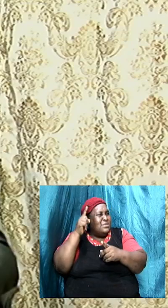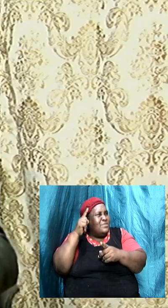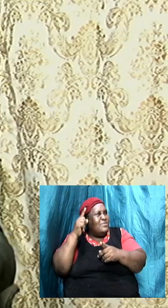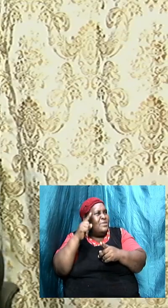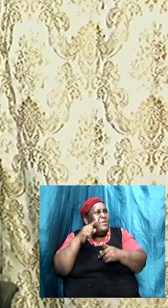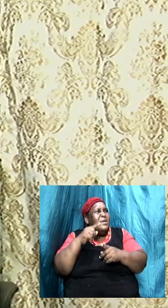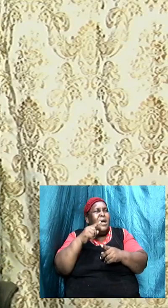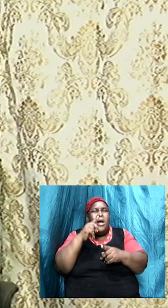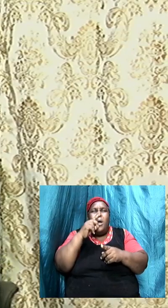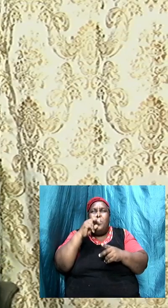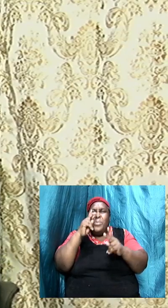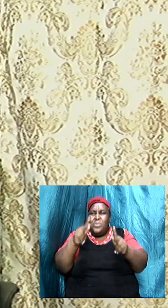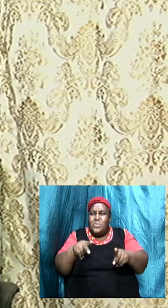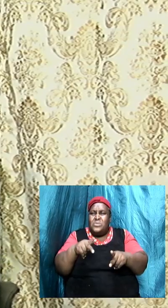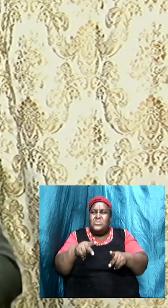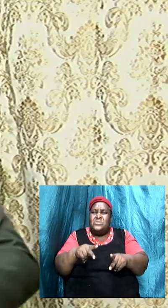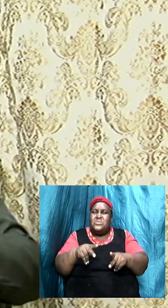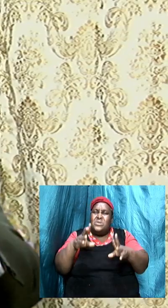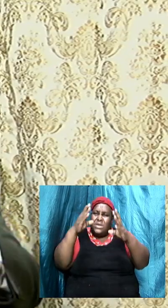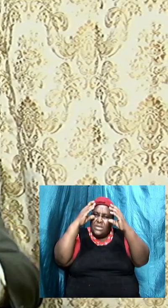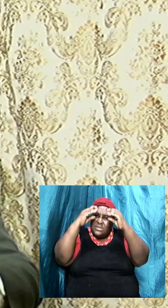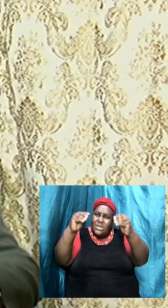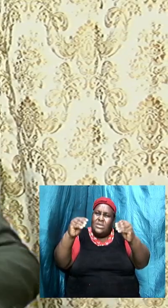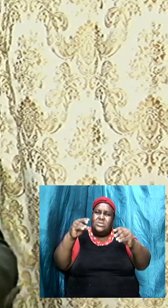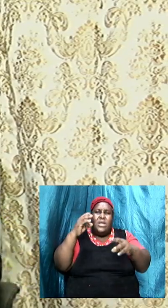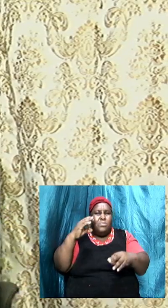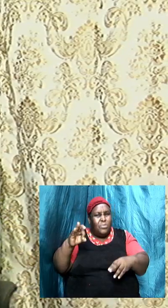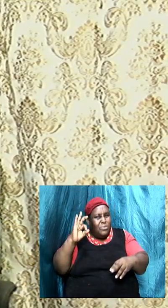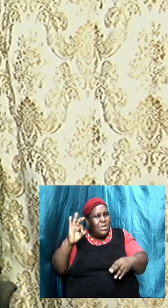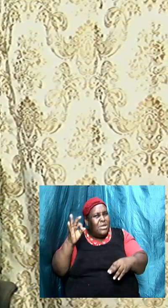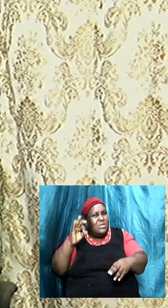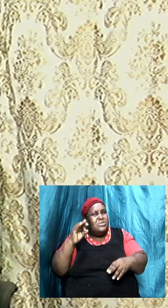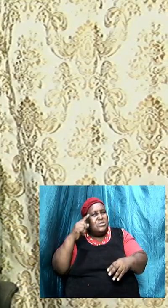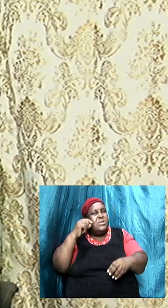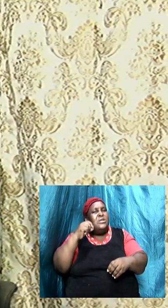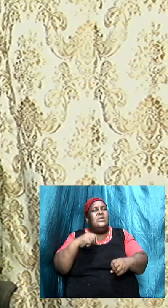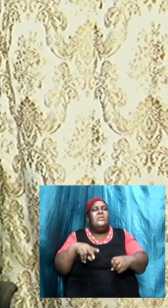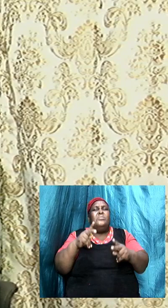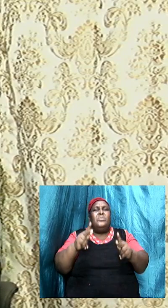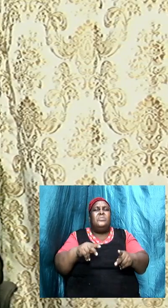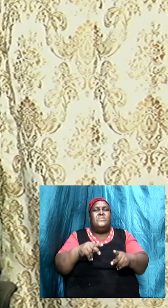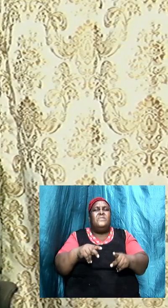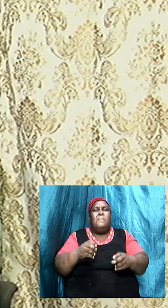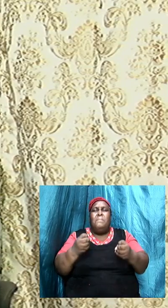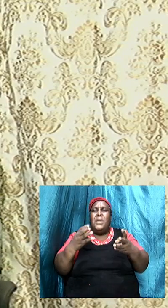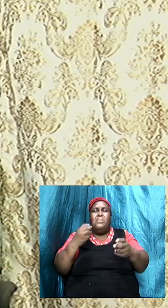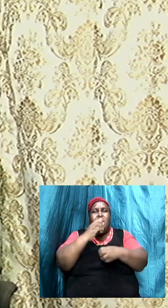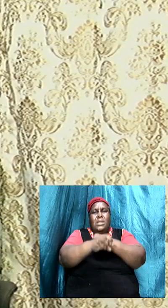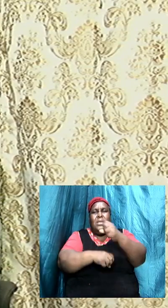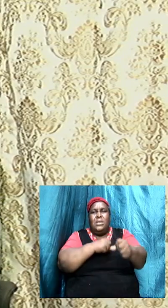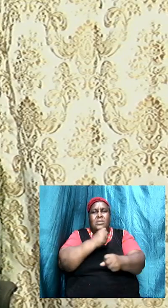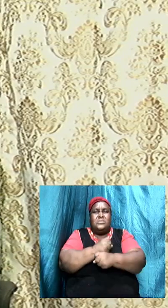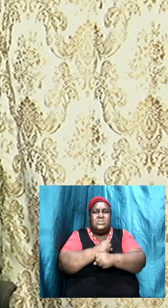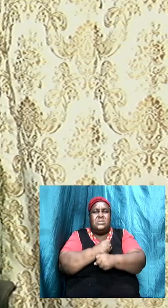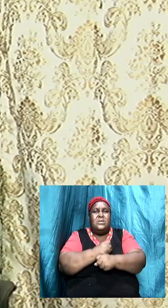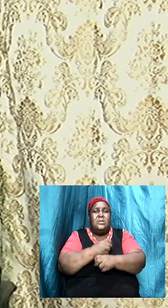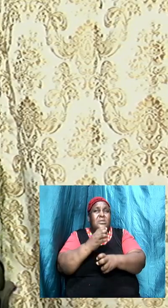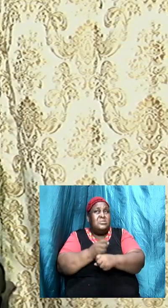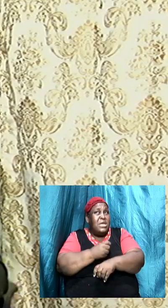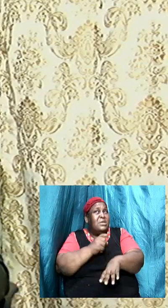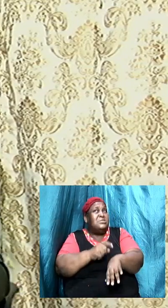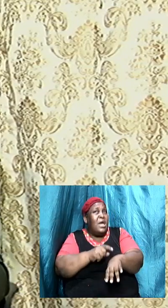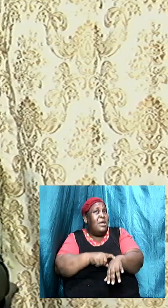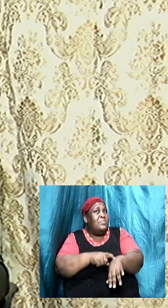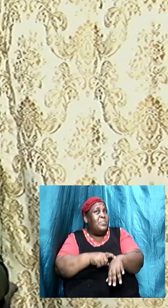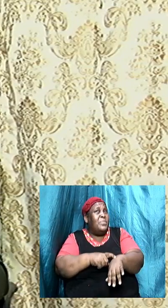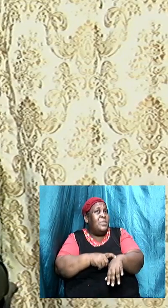you take time out most of the time, look at what the person is saying, line it up with the word, and you realize that, look here, what he's saying, you know, man, is sound, it comes